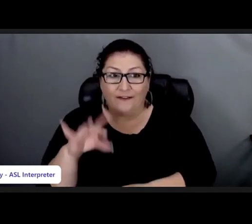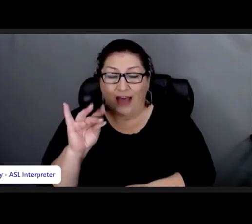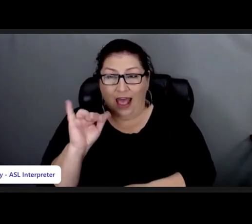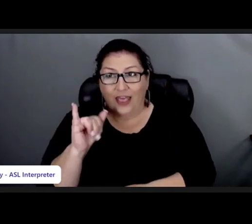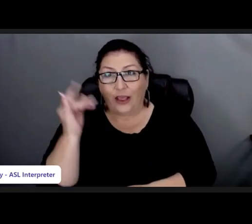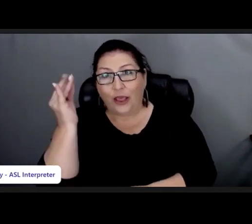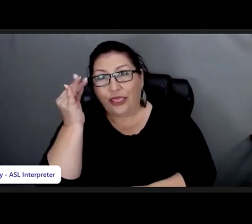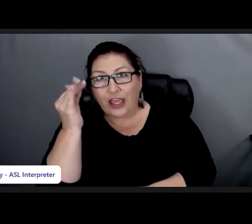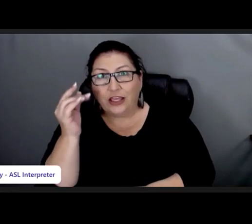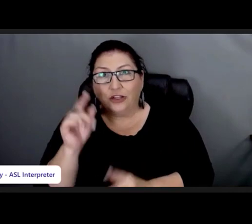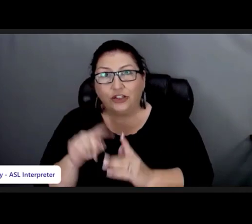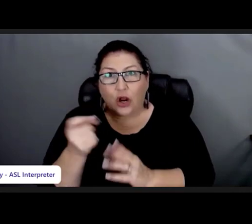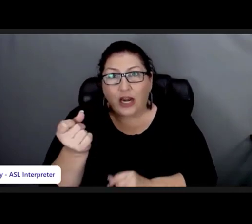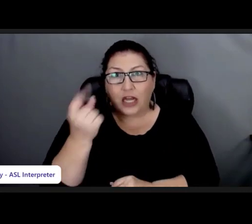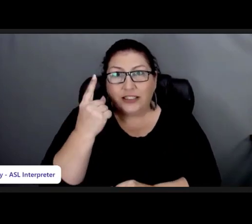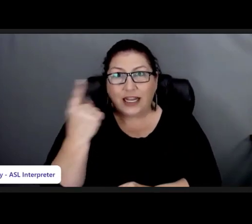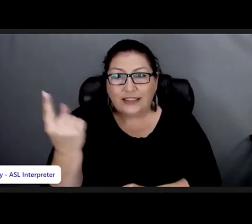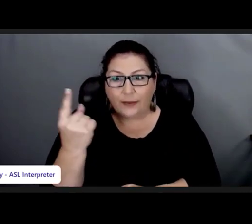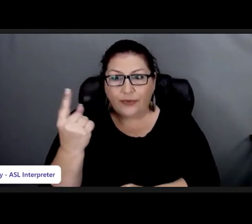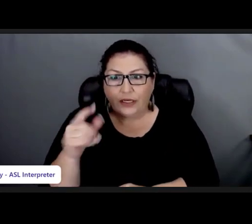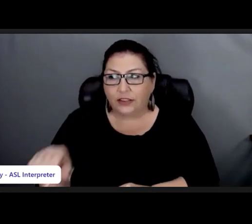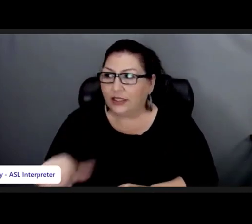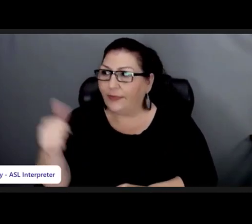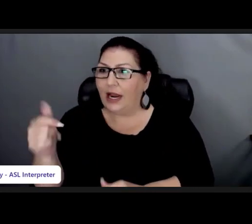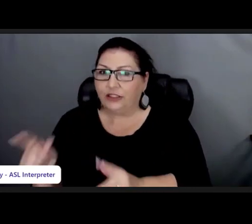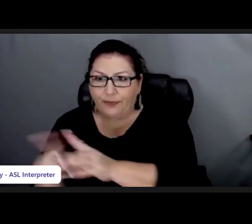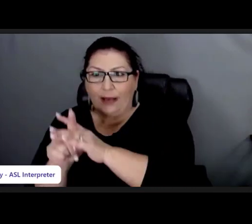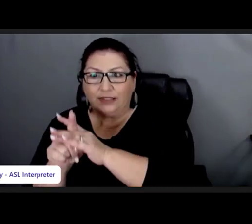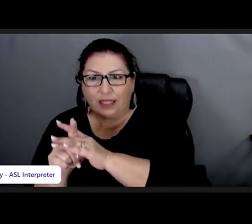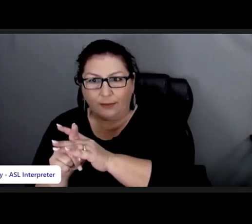you're starting to understand something, there's something else that pops up,